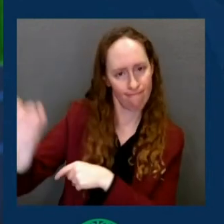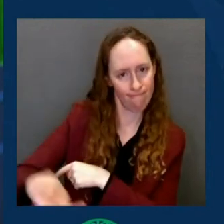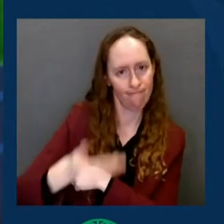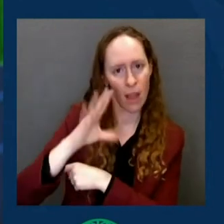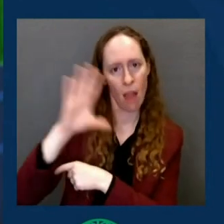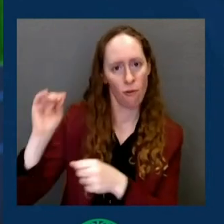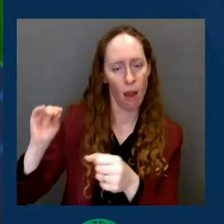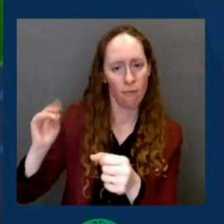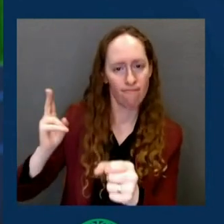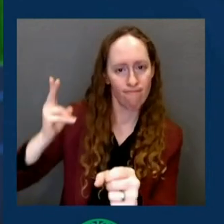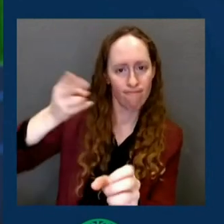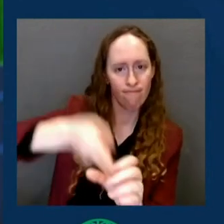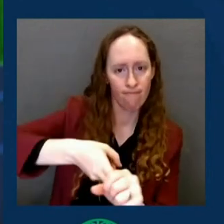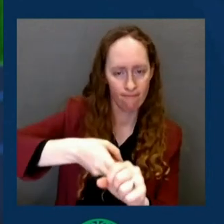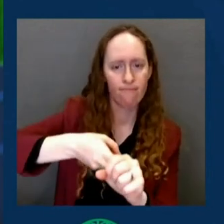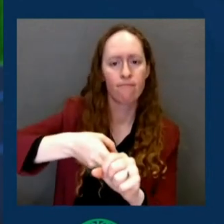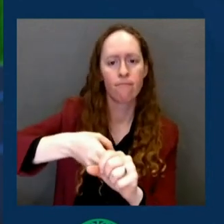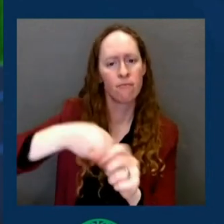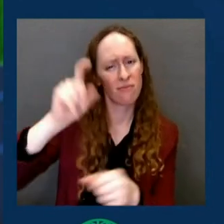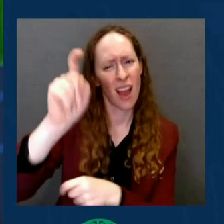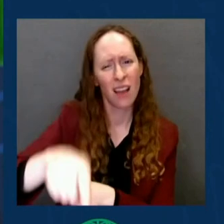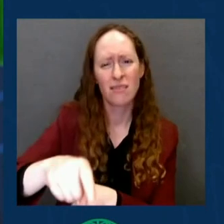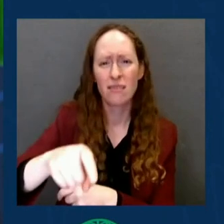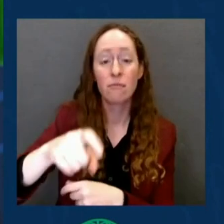Charter. Second priority.